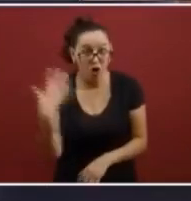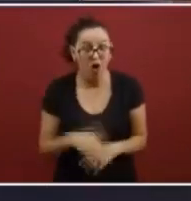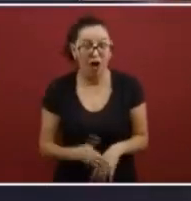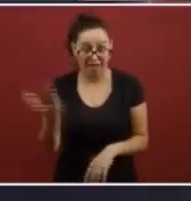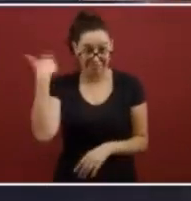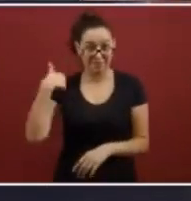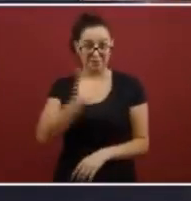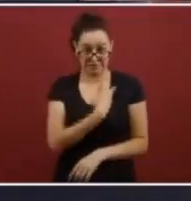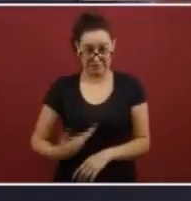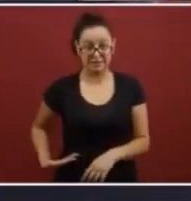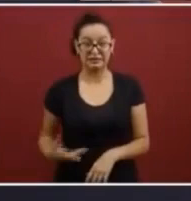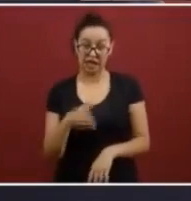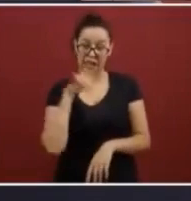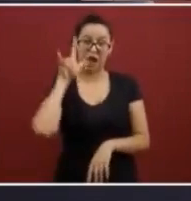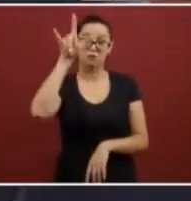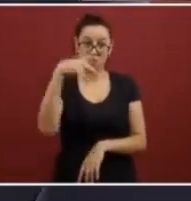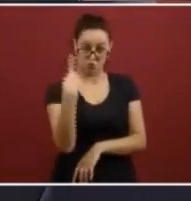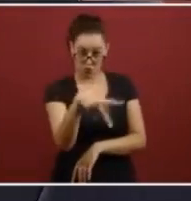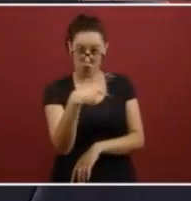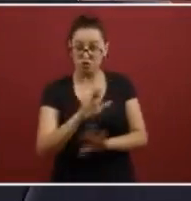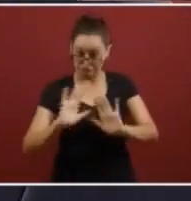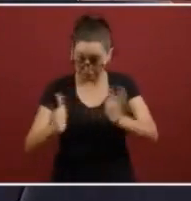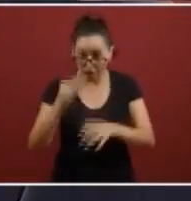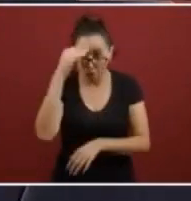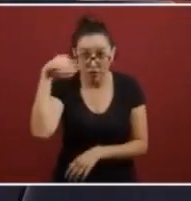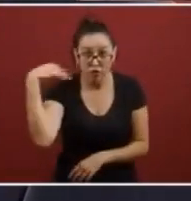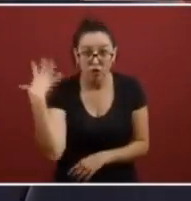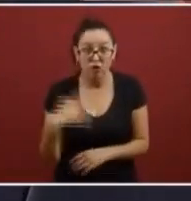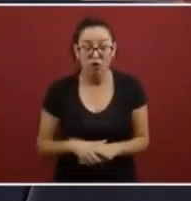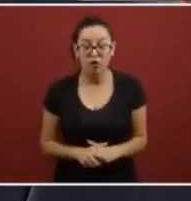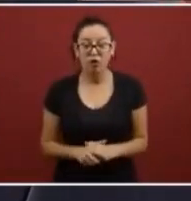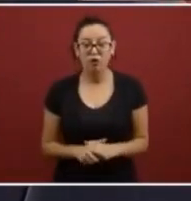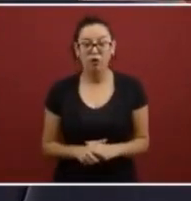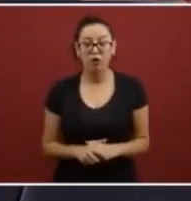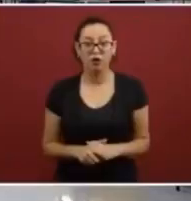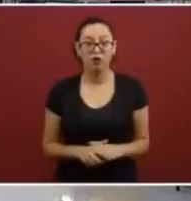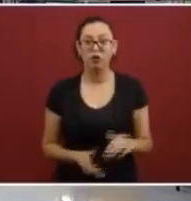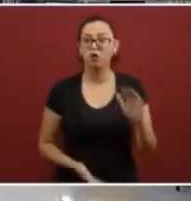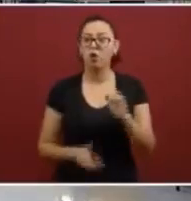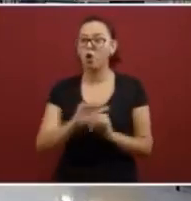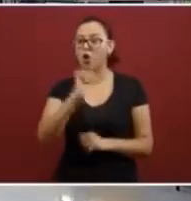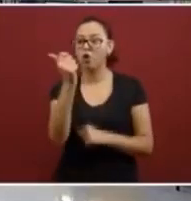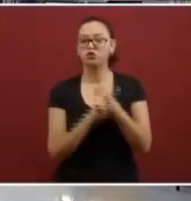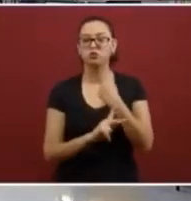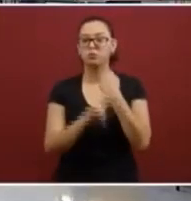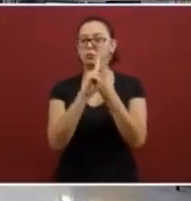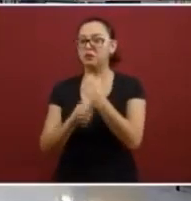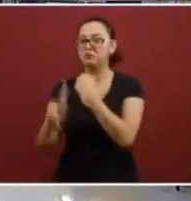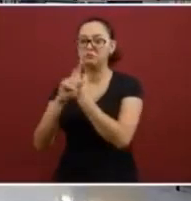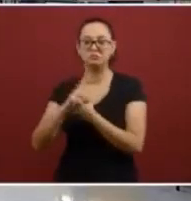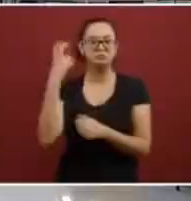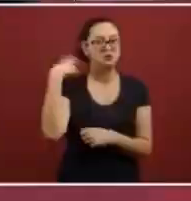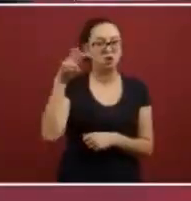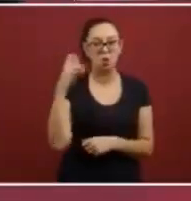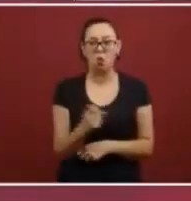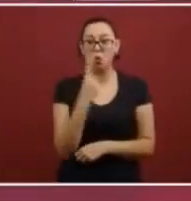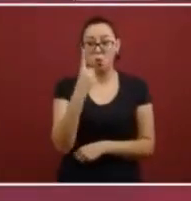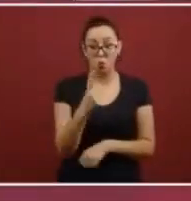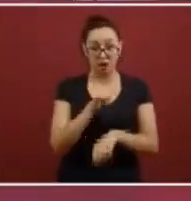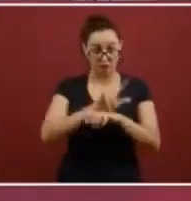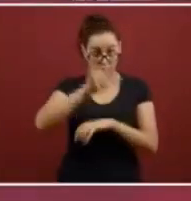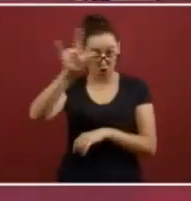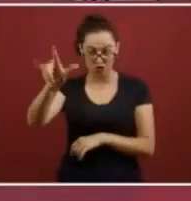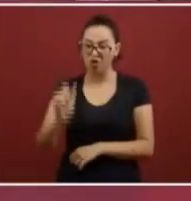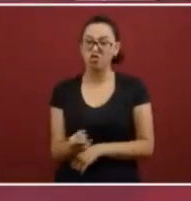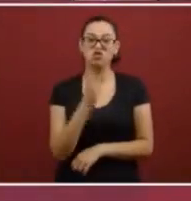did presidencial. you forget that there was a presidential que airplane Iban al extranjero and that they y could no solo llevaban un travel? avión, sino 2. They would